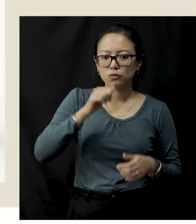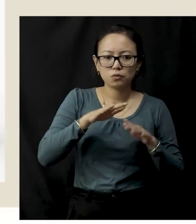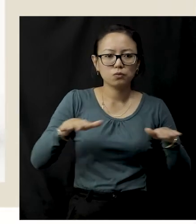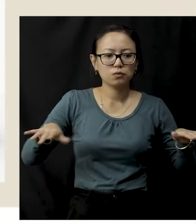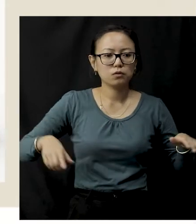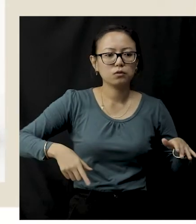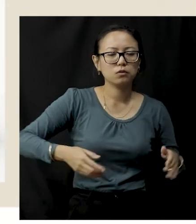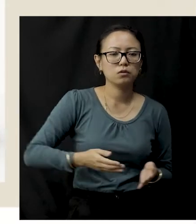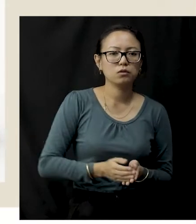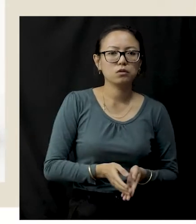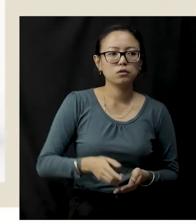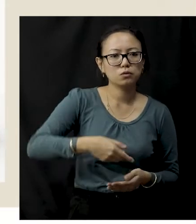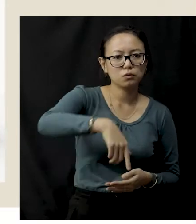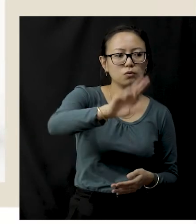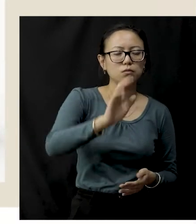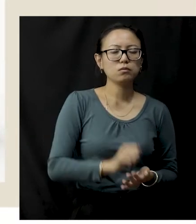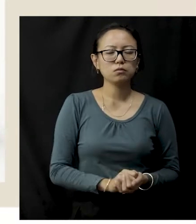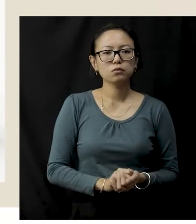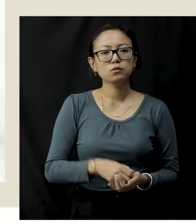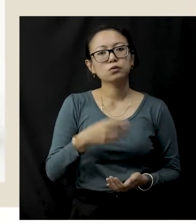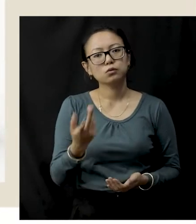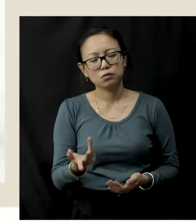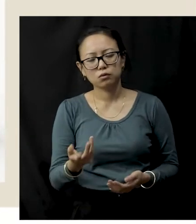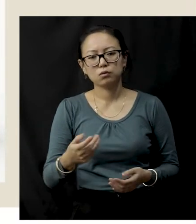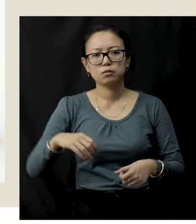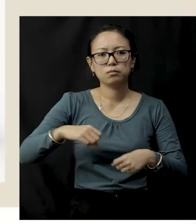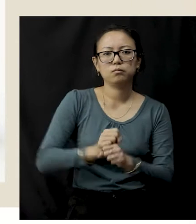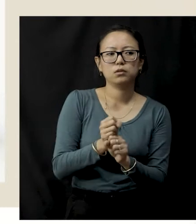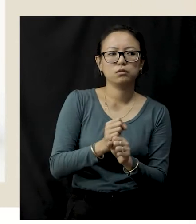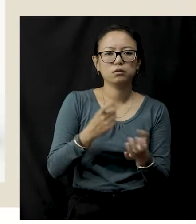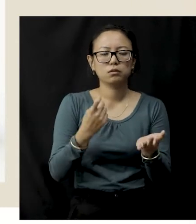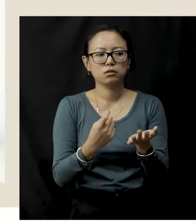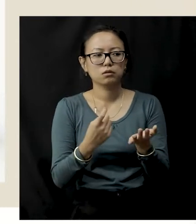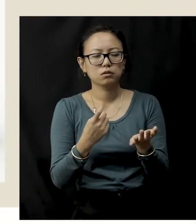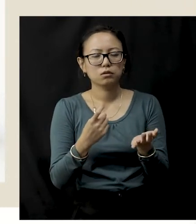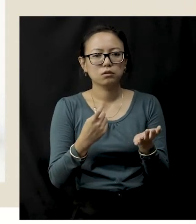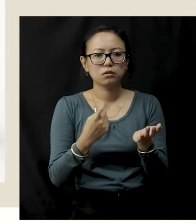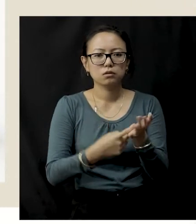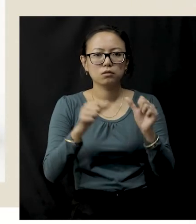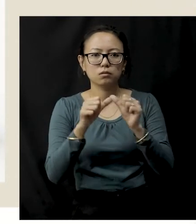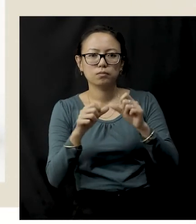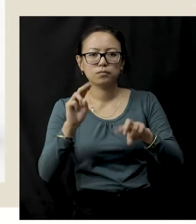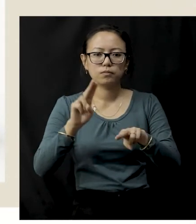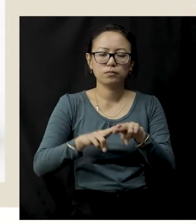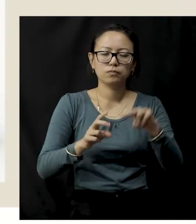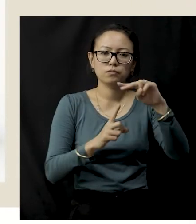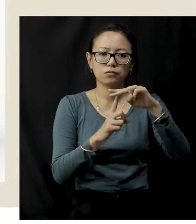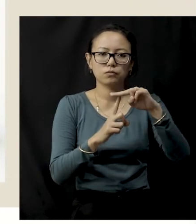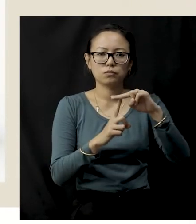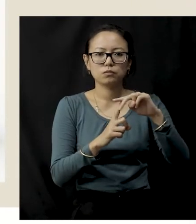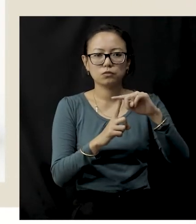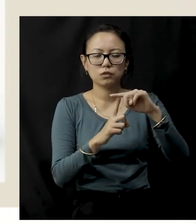What you see here is a raft. So they collected wood, some few woods were piled